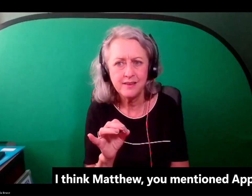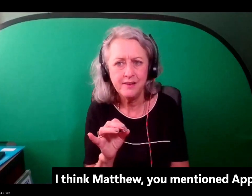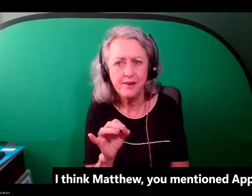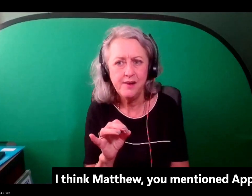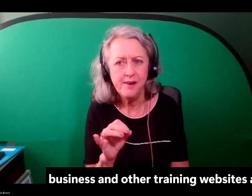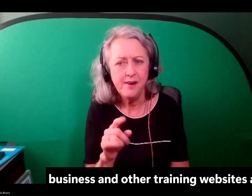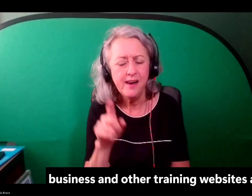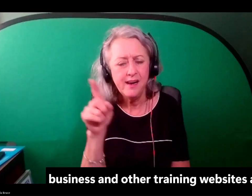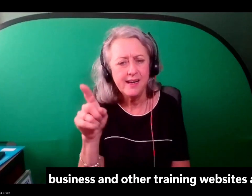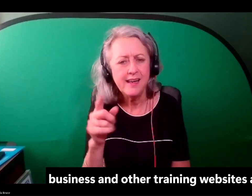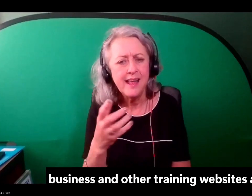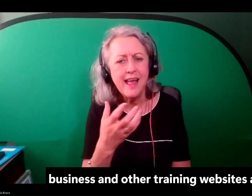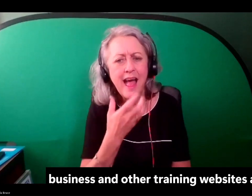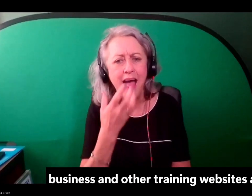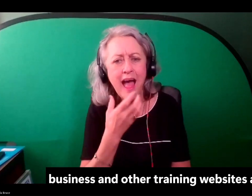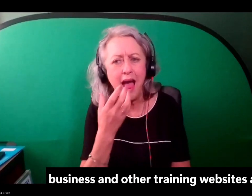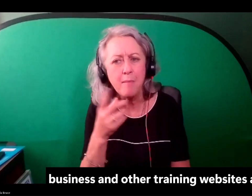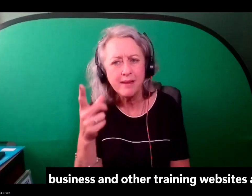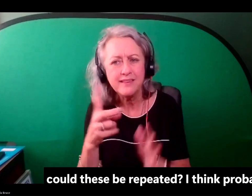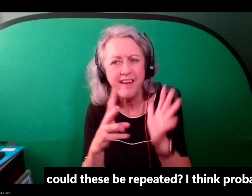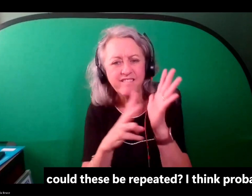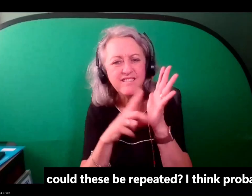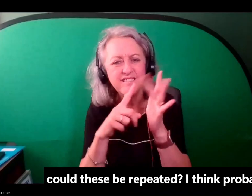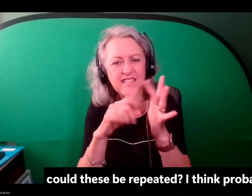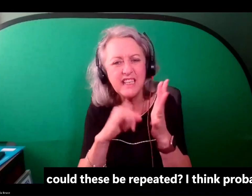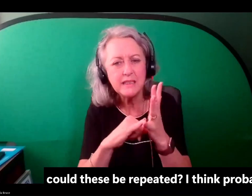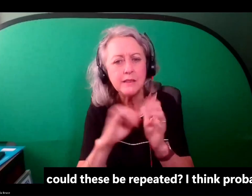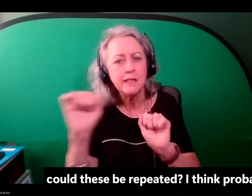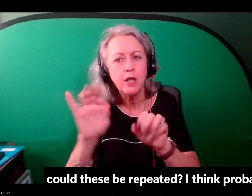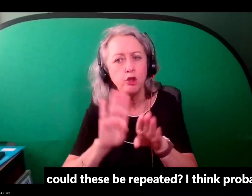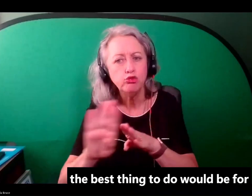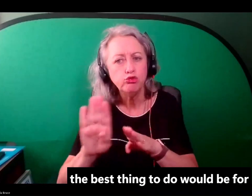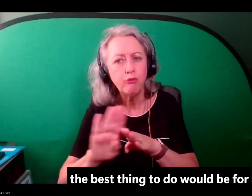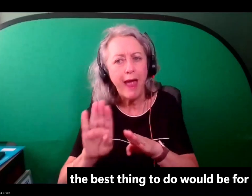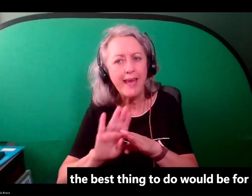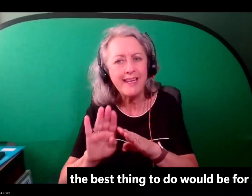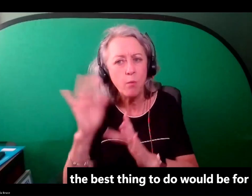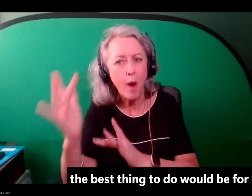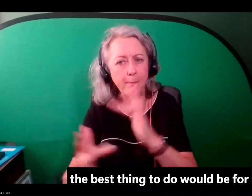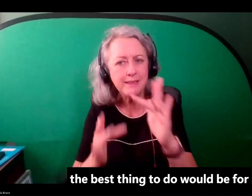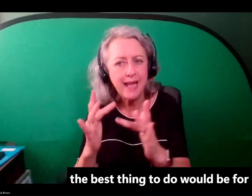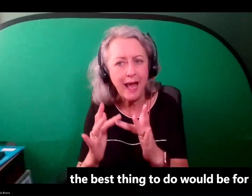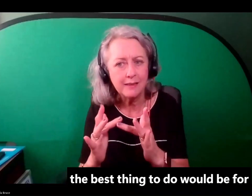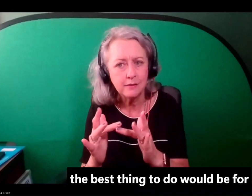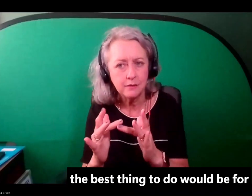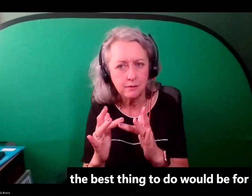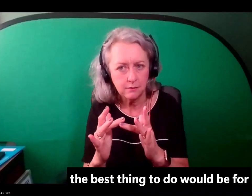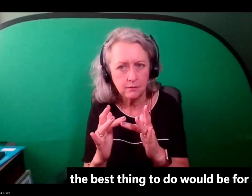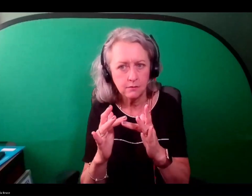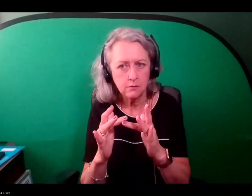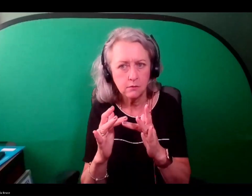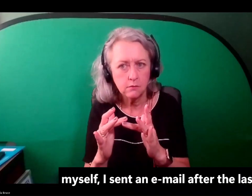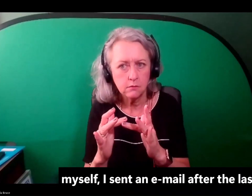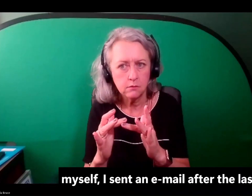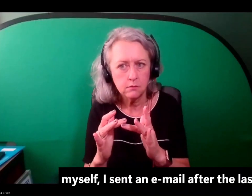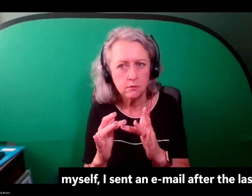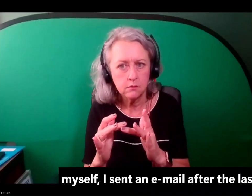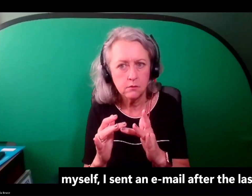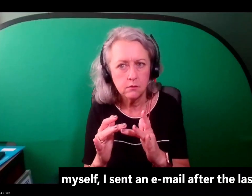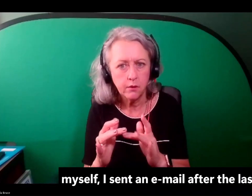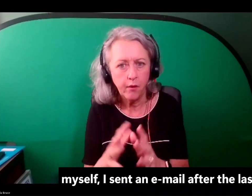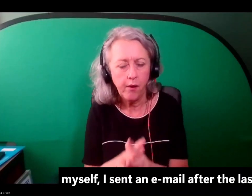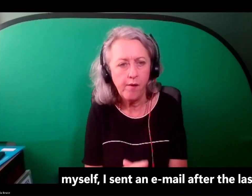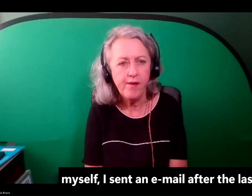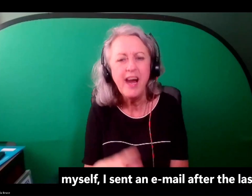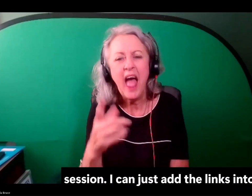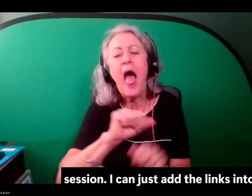mentioned Apple Viz and some other training websites, and could these be repeated? I think probably the best thing to do would be for myself. I sent an